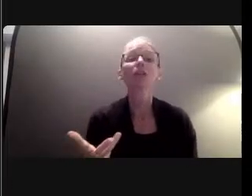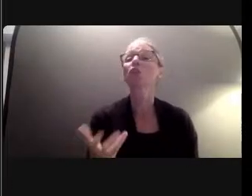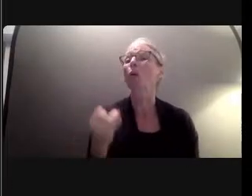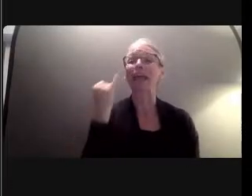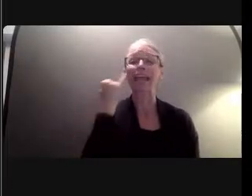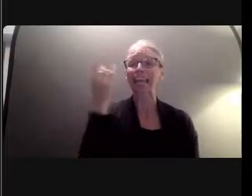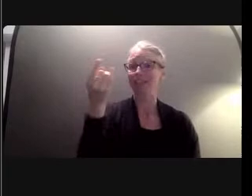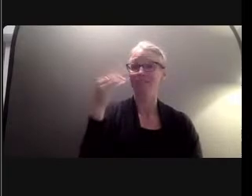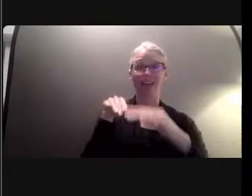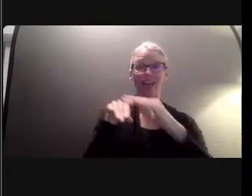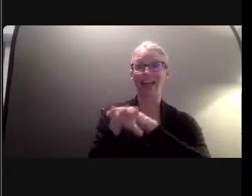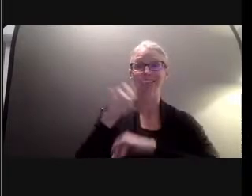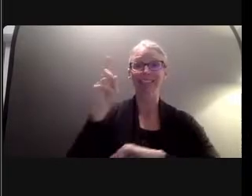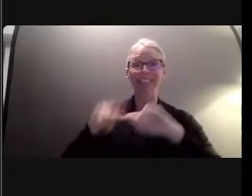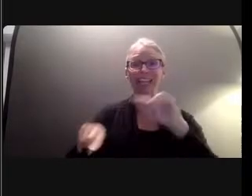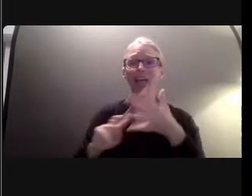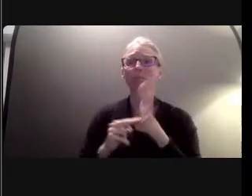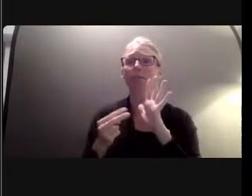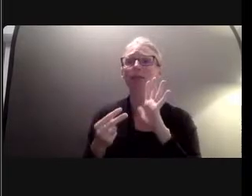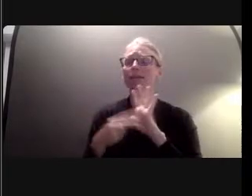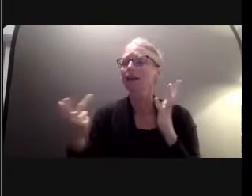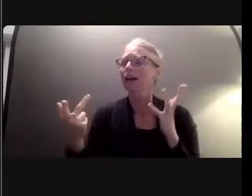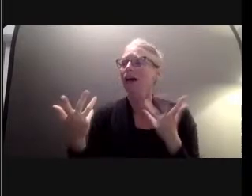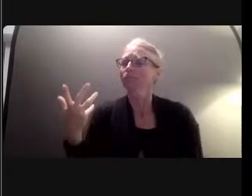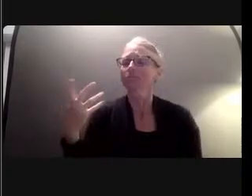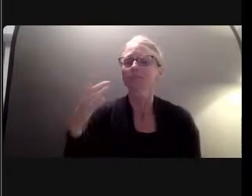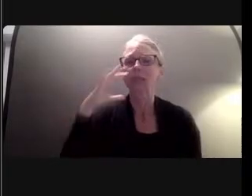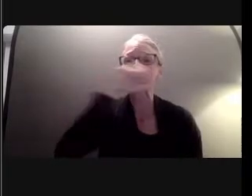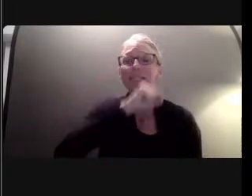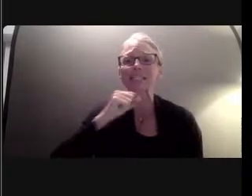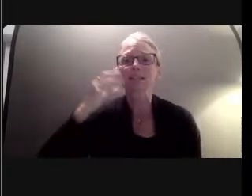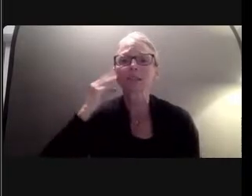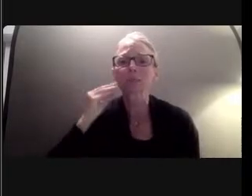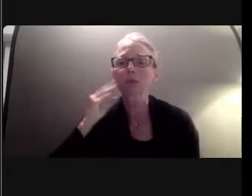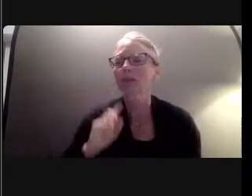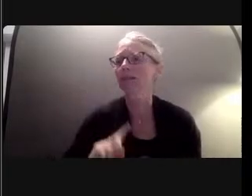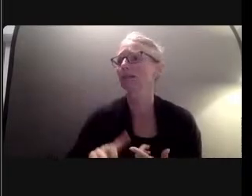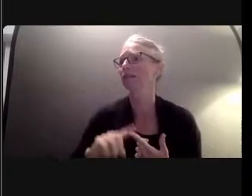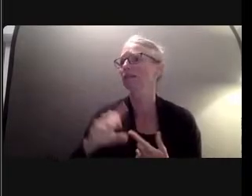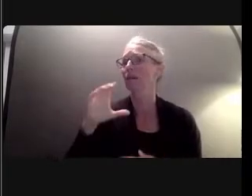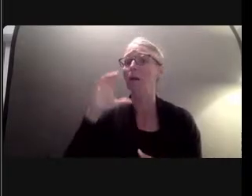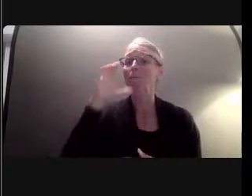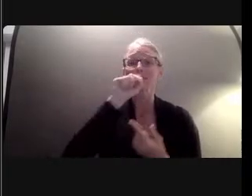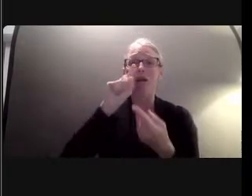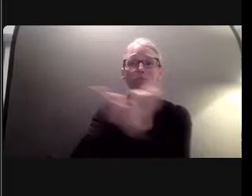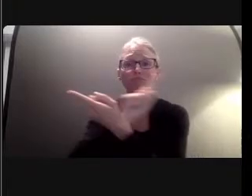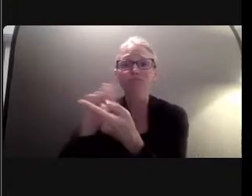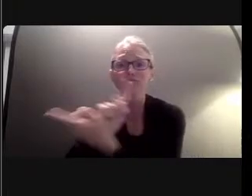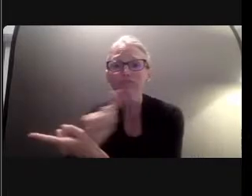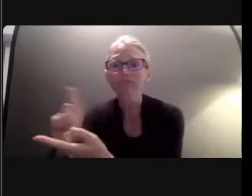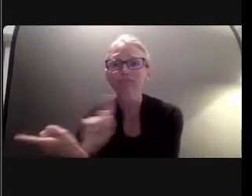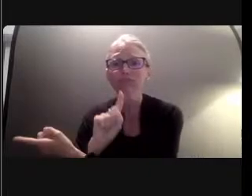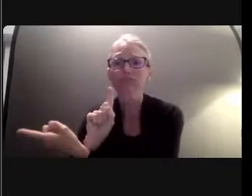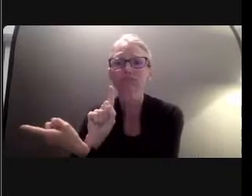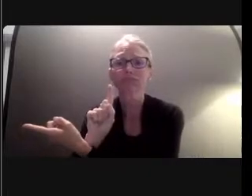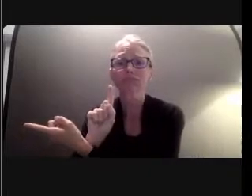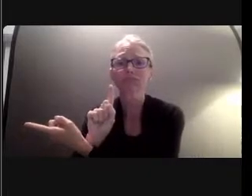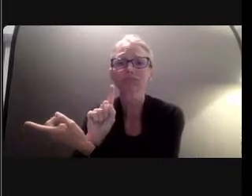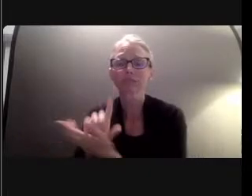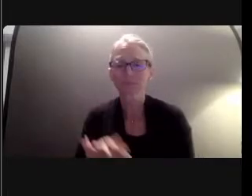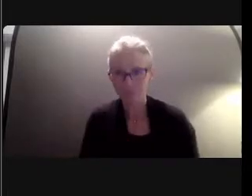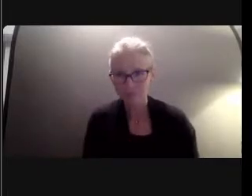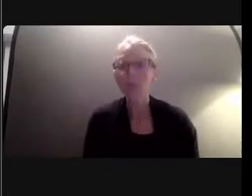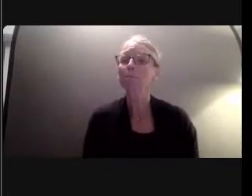but also you're missing out on being able to help not just people with disabilities, but also their loved ones,